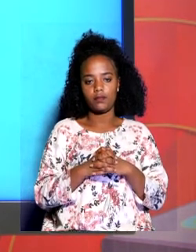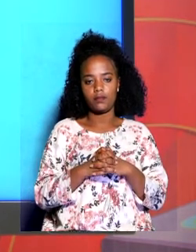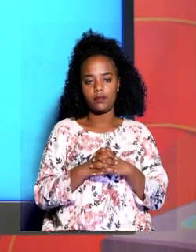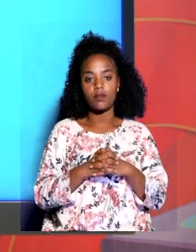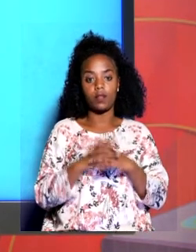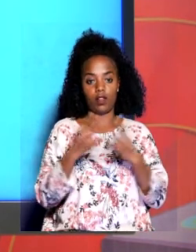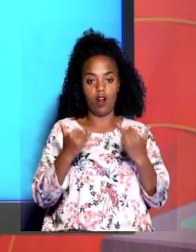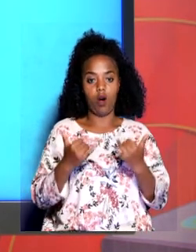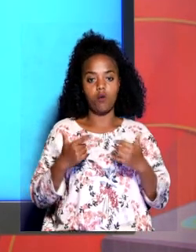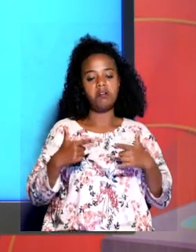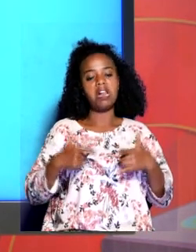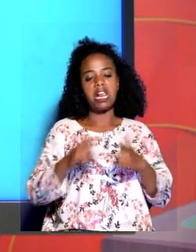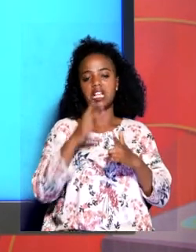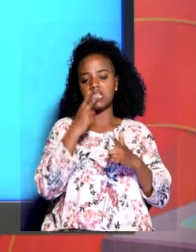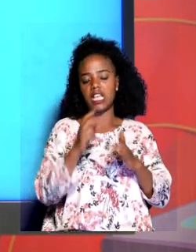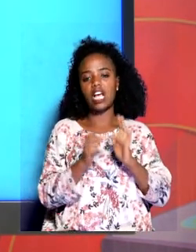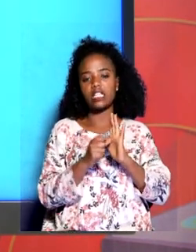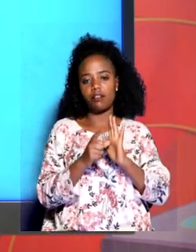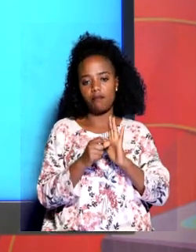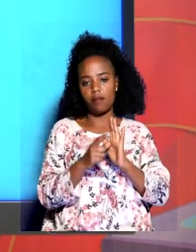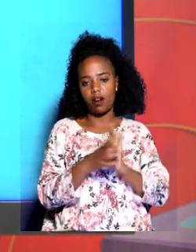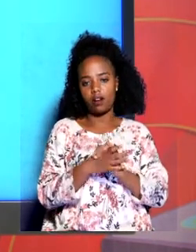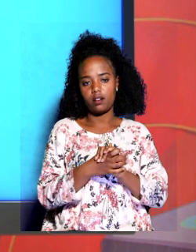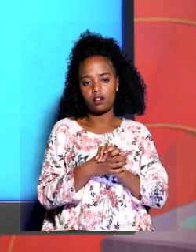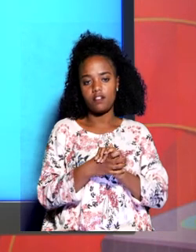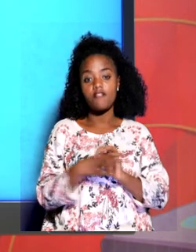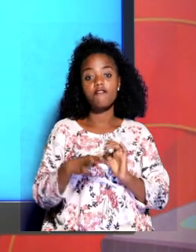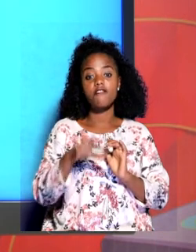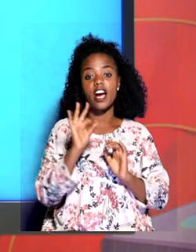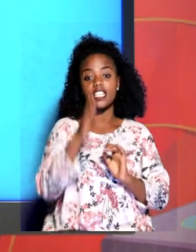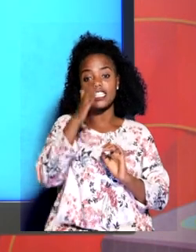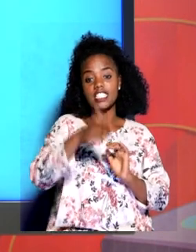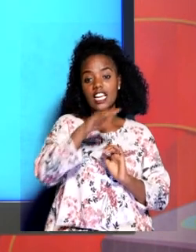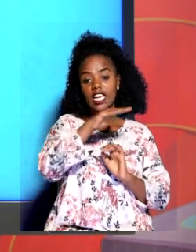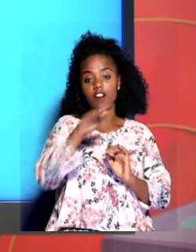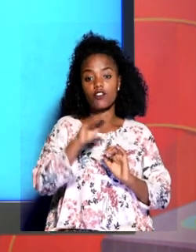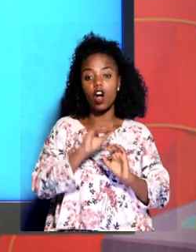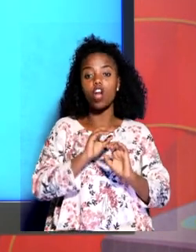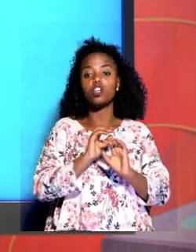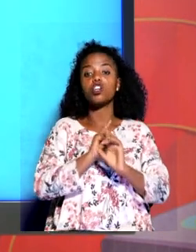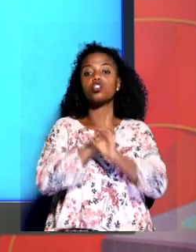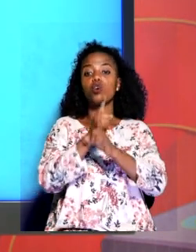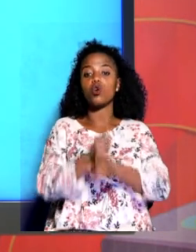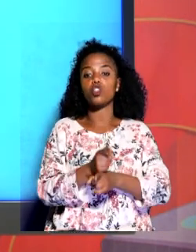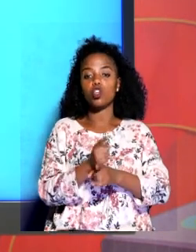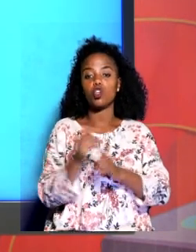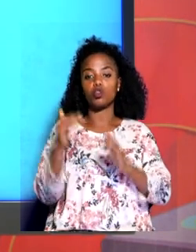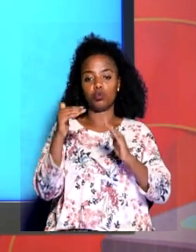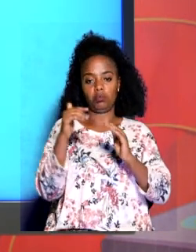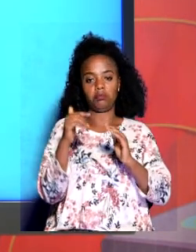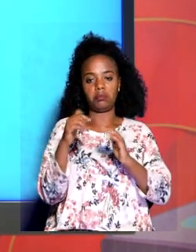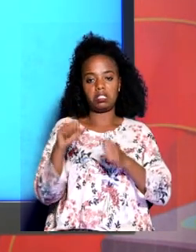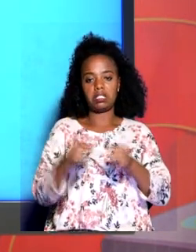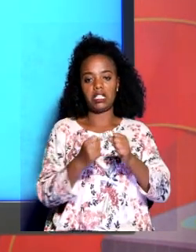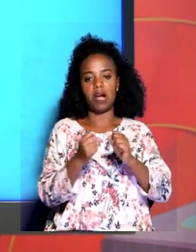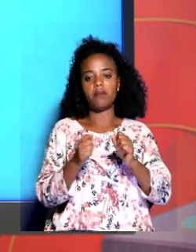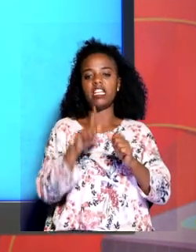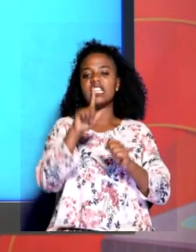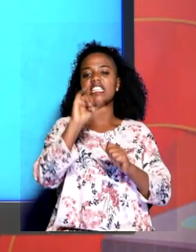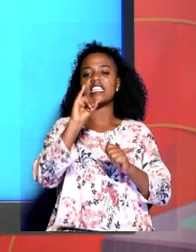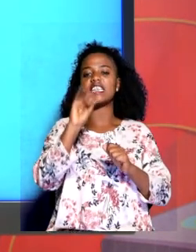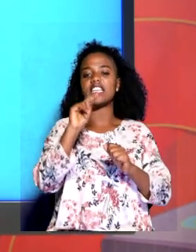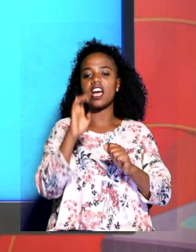Now let's see example. Find the graphical solution to the system of linear